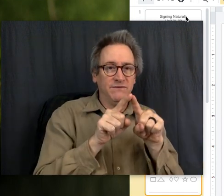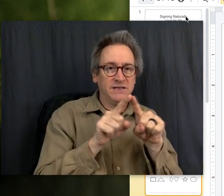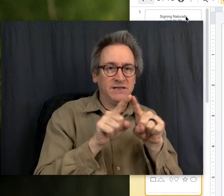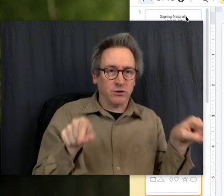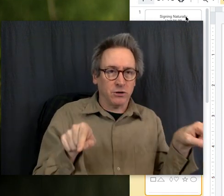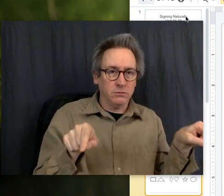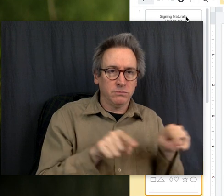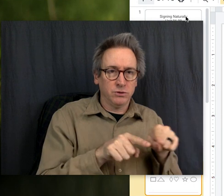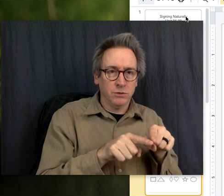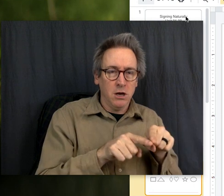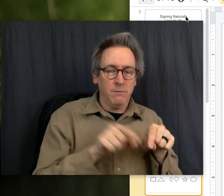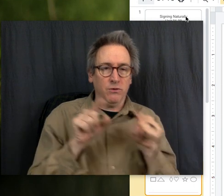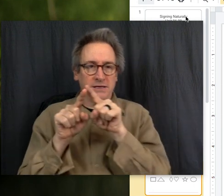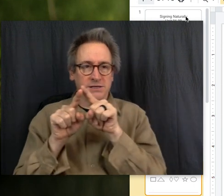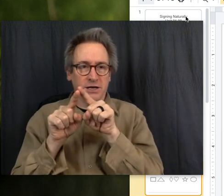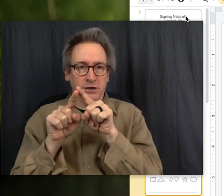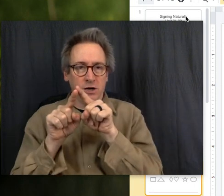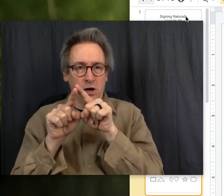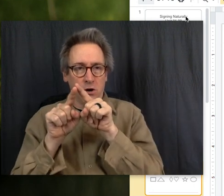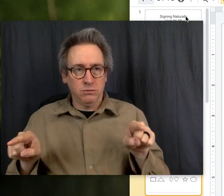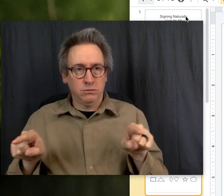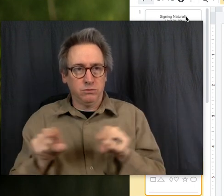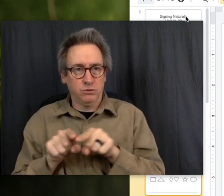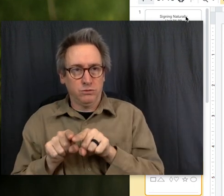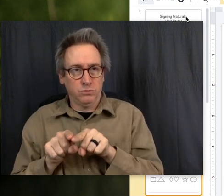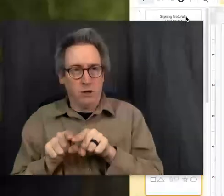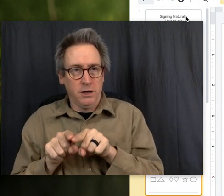it's symmetrical, both hands can go